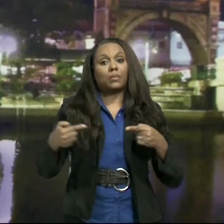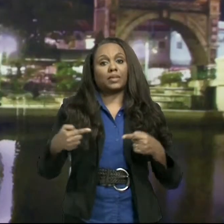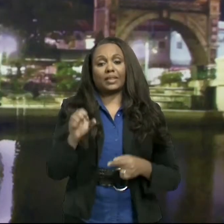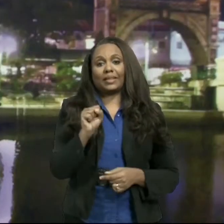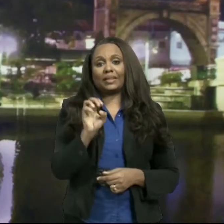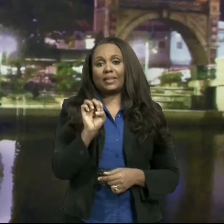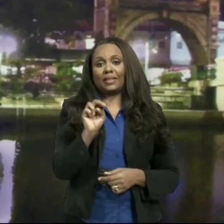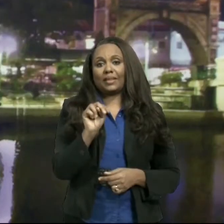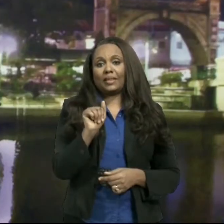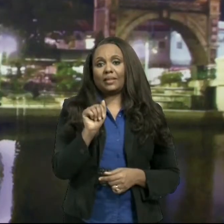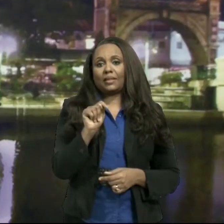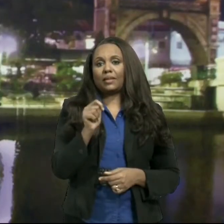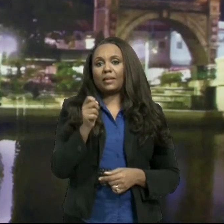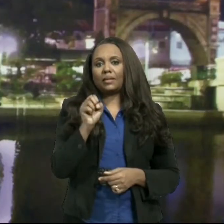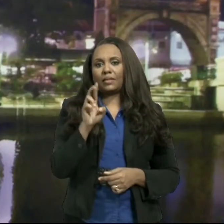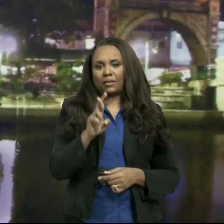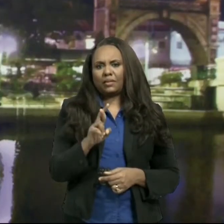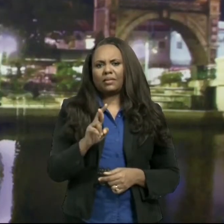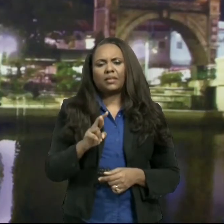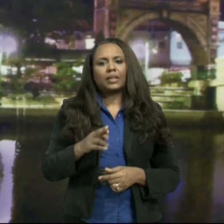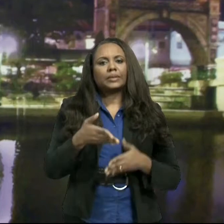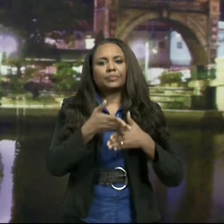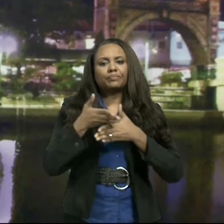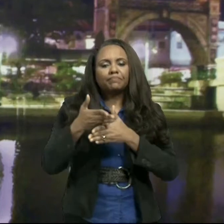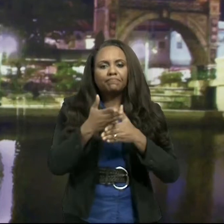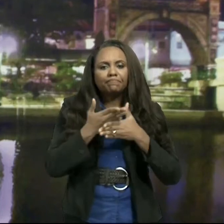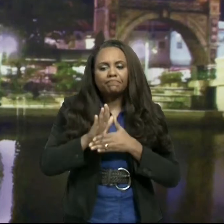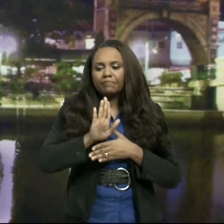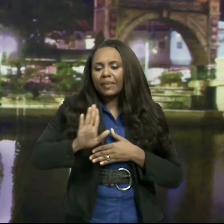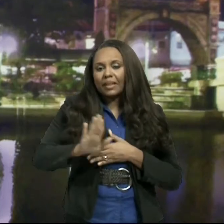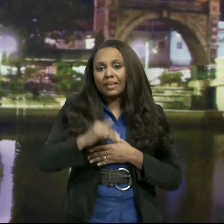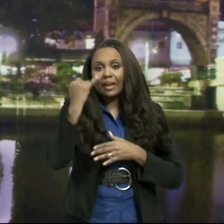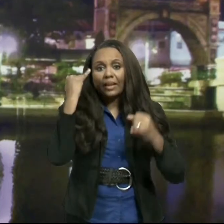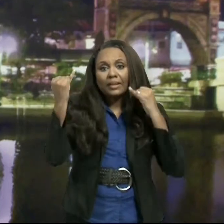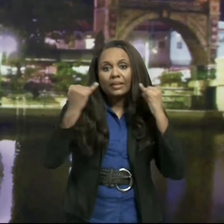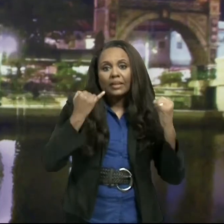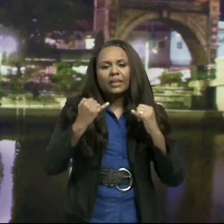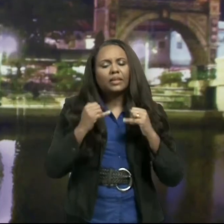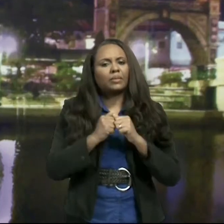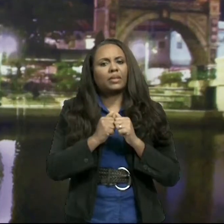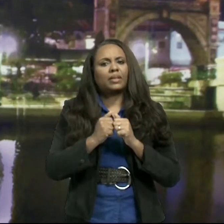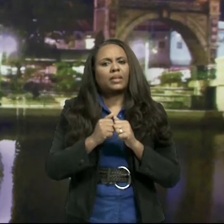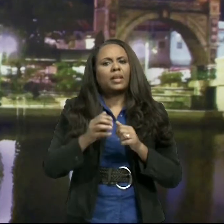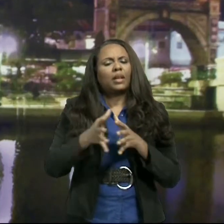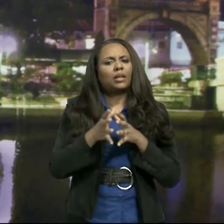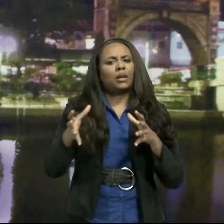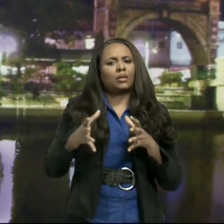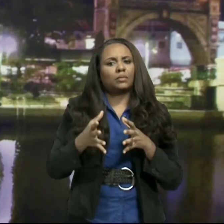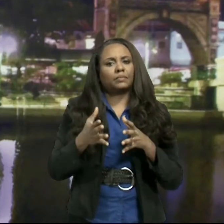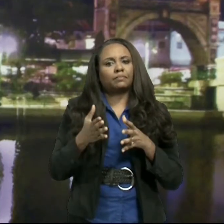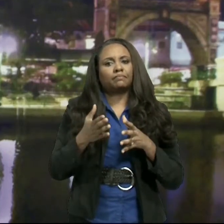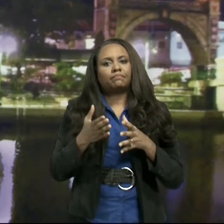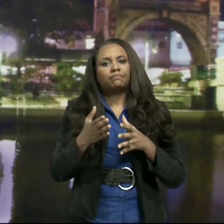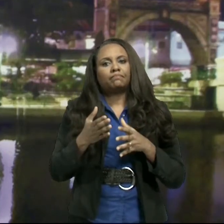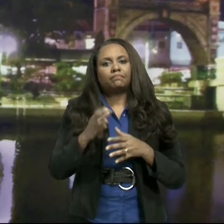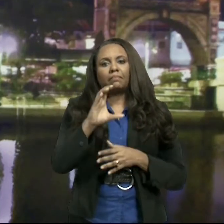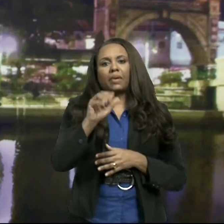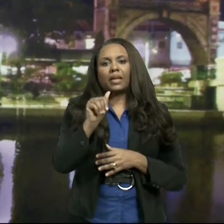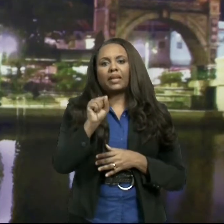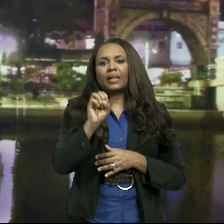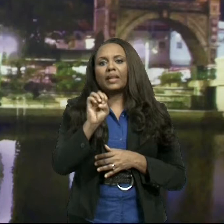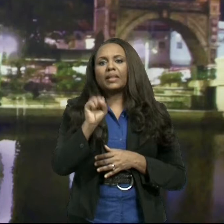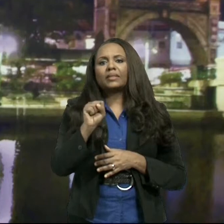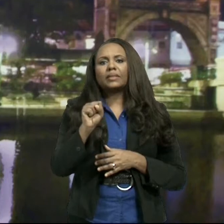Opposition Senator Caswell Franklin has been sharing his ideas for dealing with the backlog of court cases. One of them involves